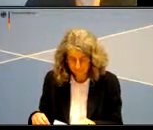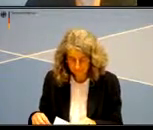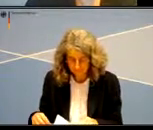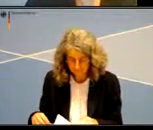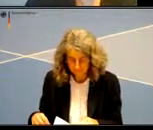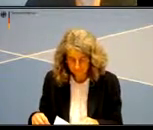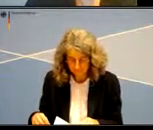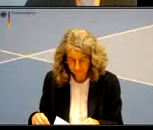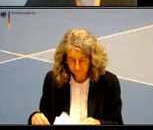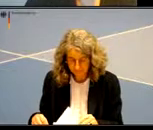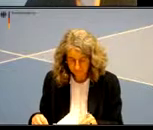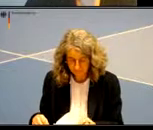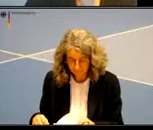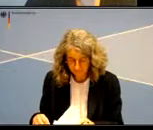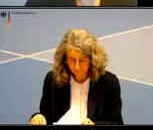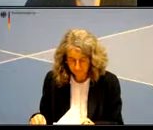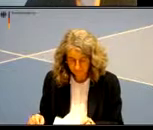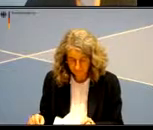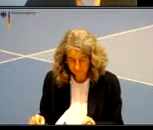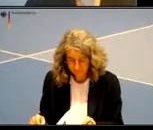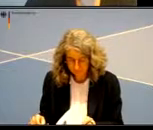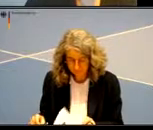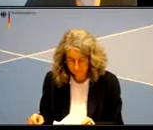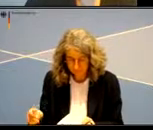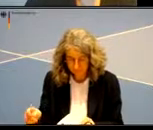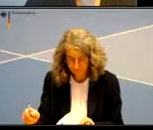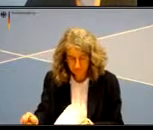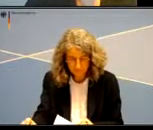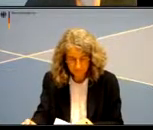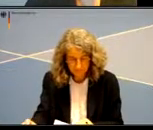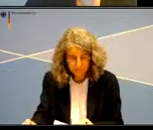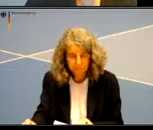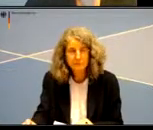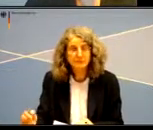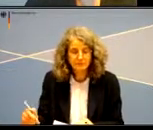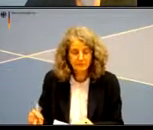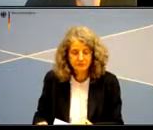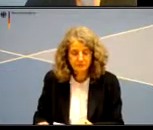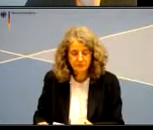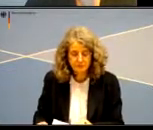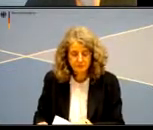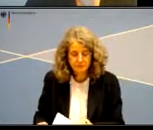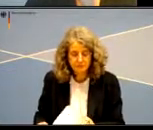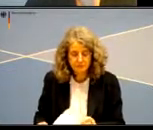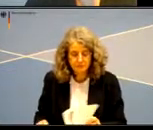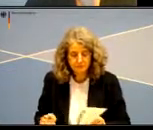discussion is meant to talk a little bit about exactly what that means and how do we manage